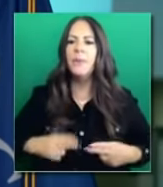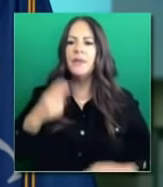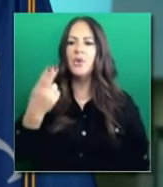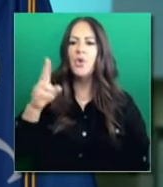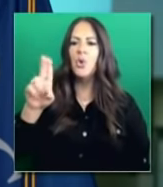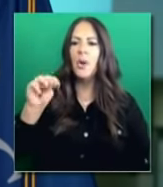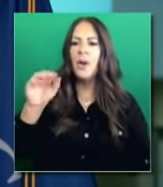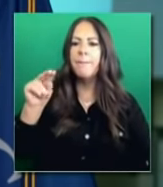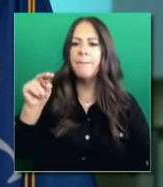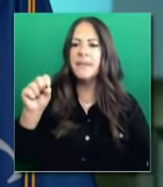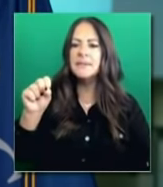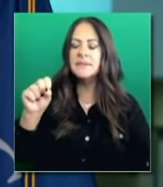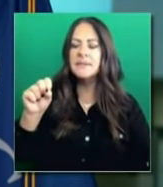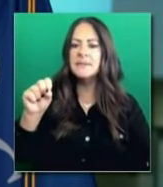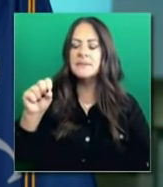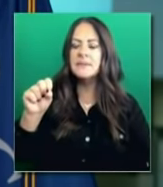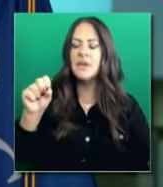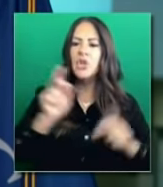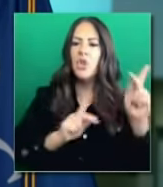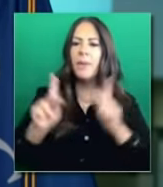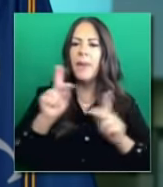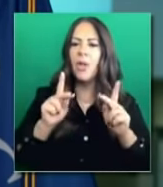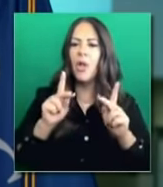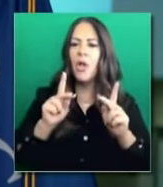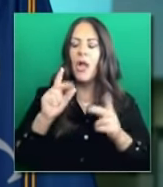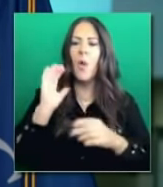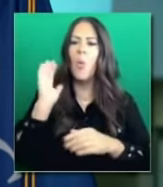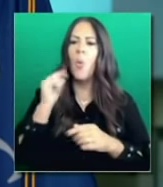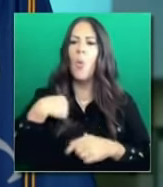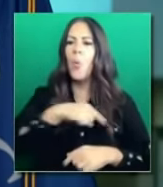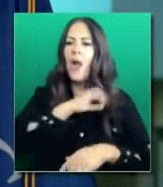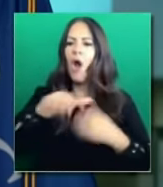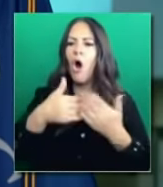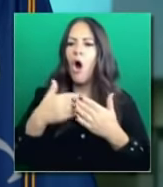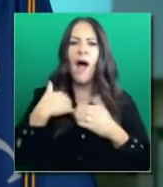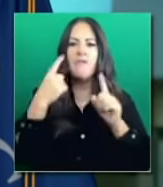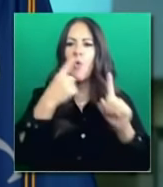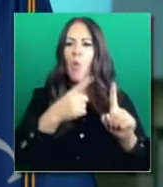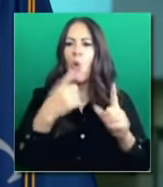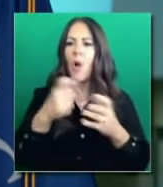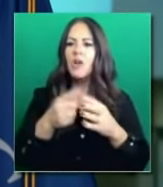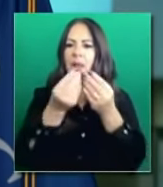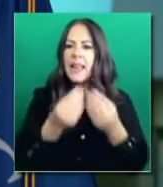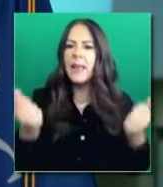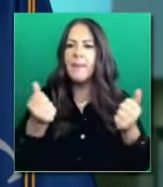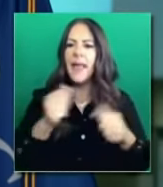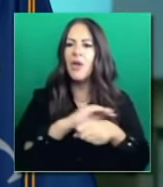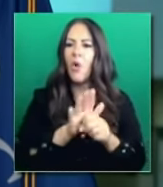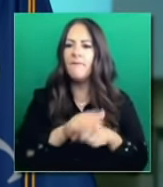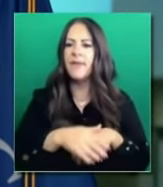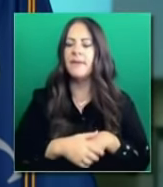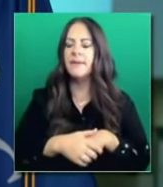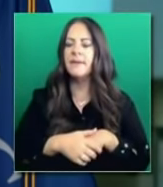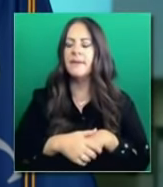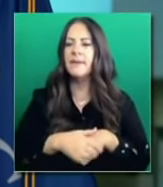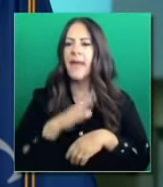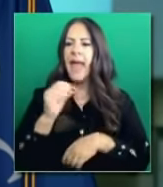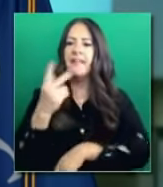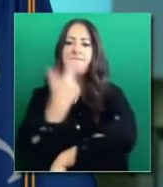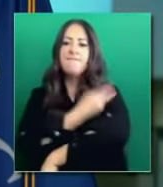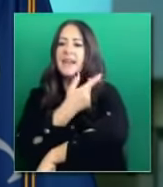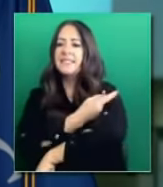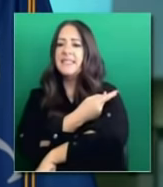and eliminate this pandemic once and for all. And vaccinations are the surest and fastest route